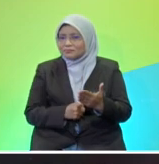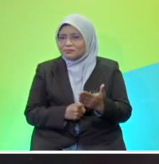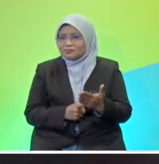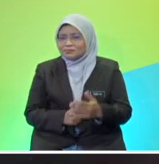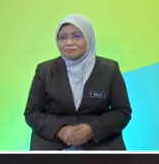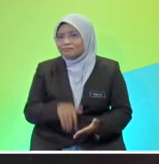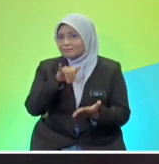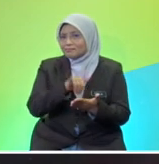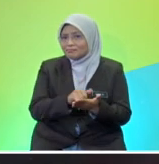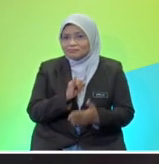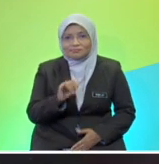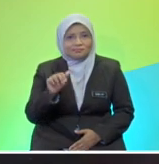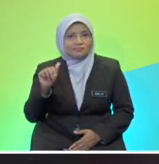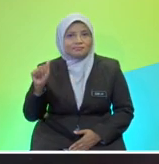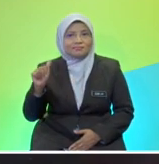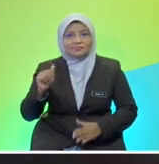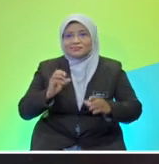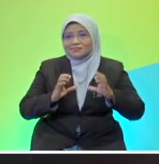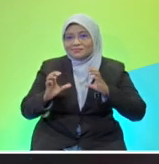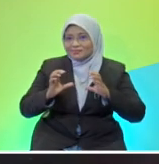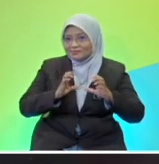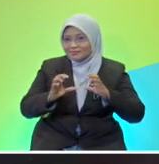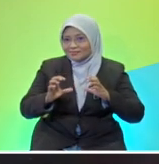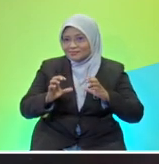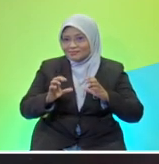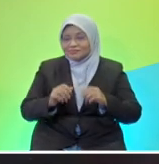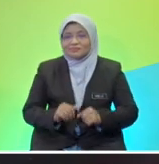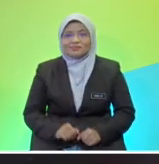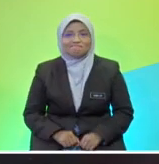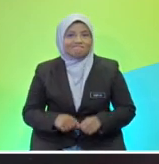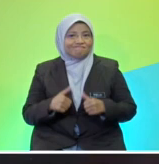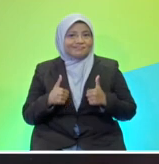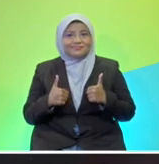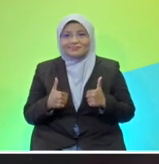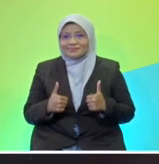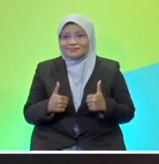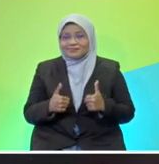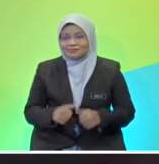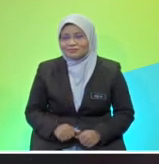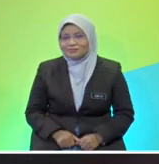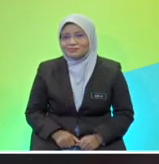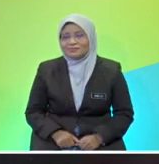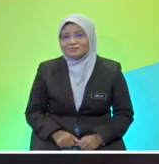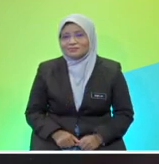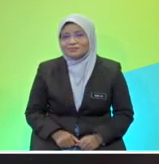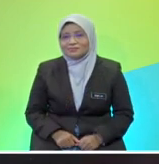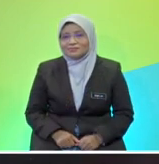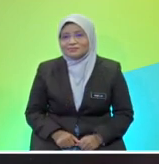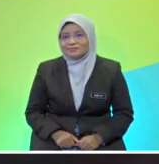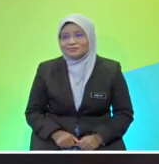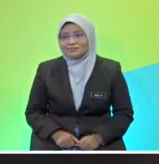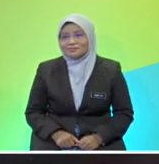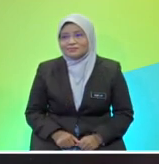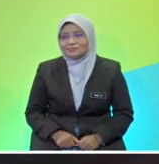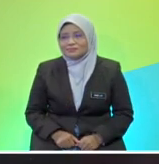This is a car. Okay, good. This is a You're car. You're so clever. And if you remember what you have learned. Thank you, Teacher Rahma. So I'm going to